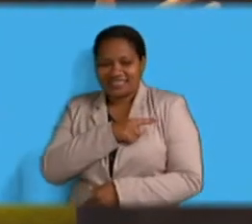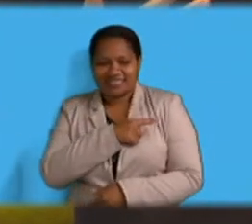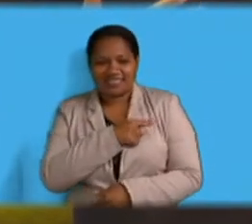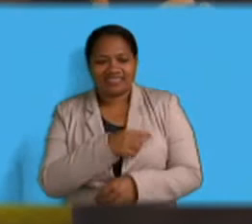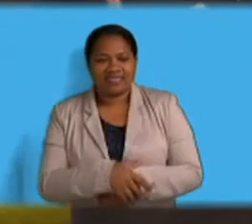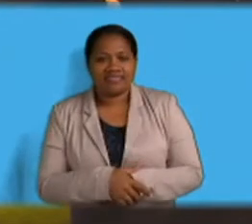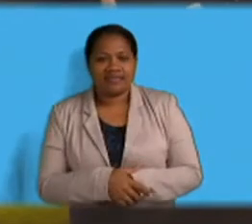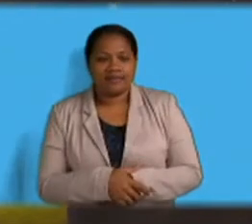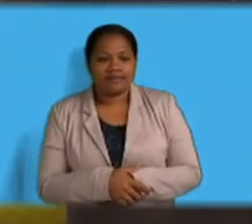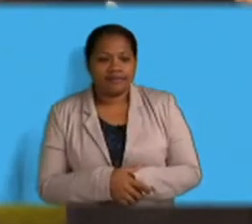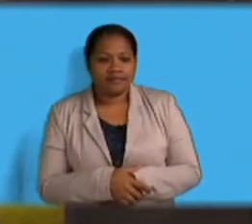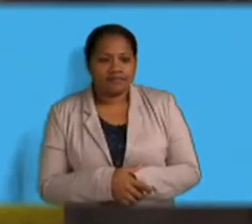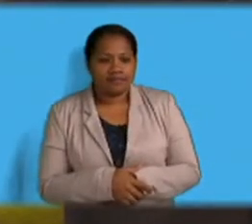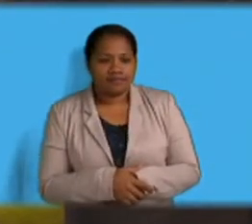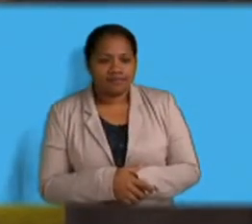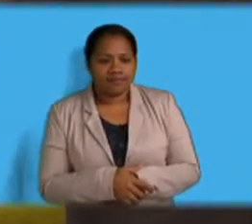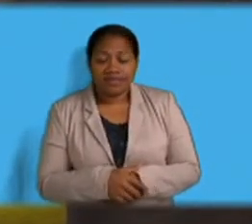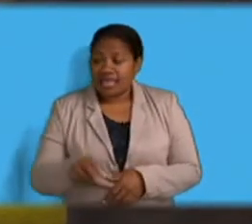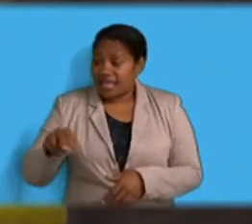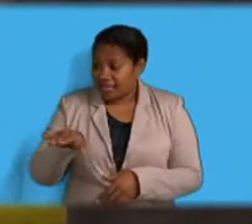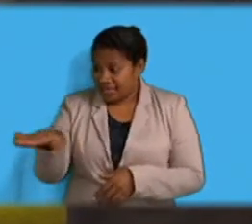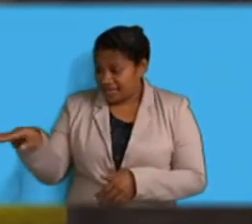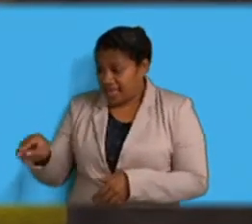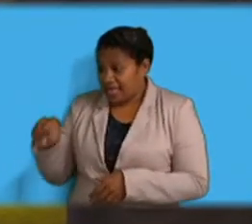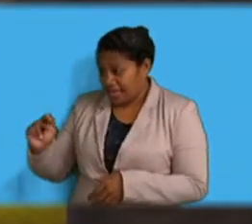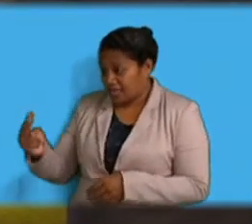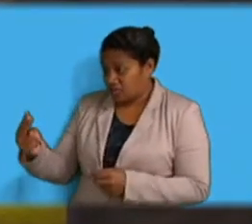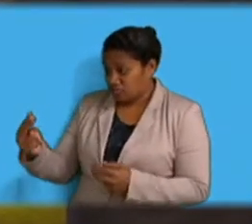they need to see the